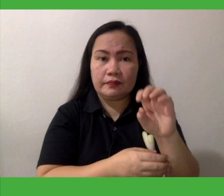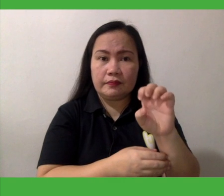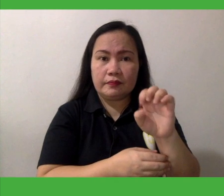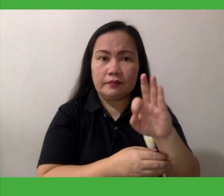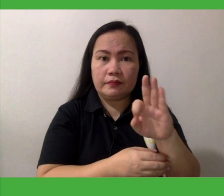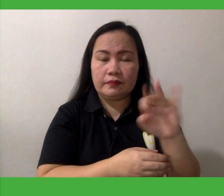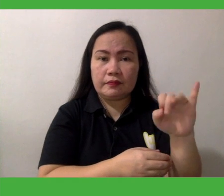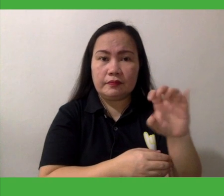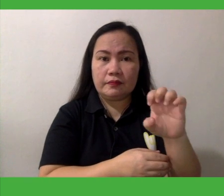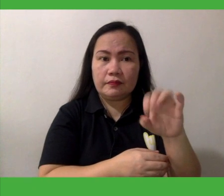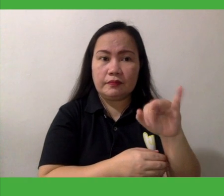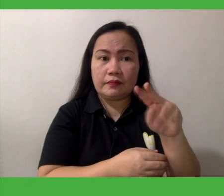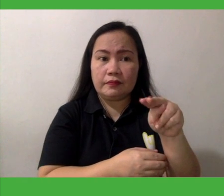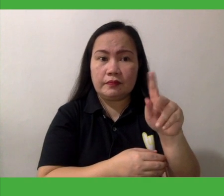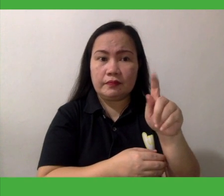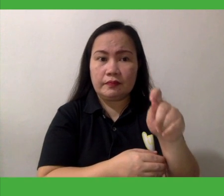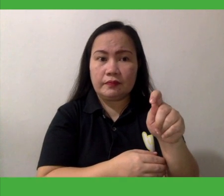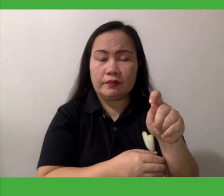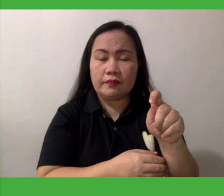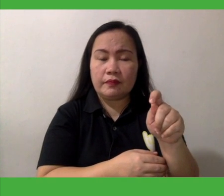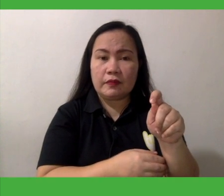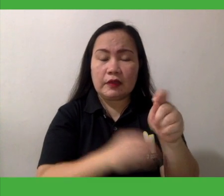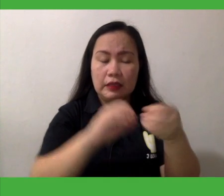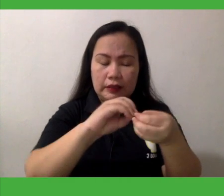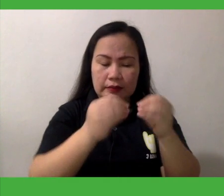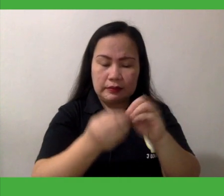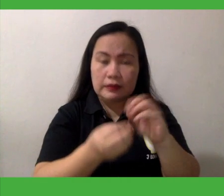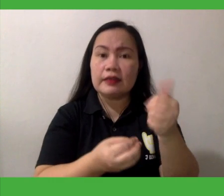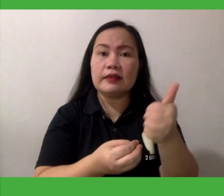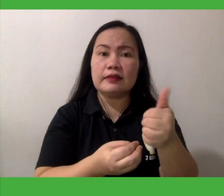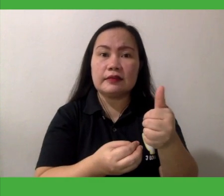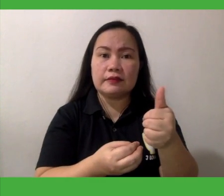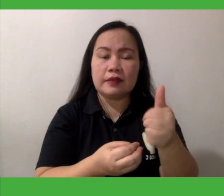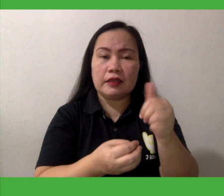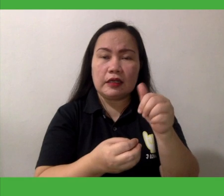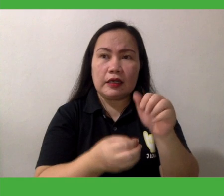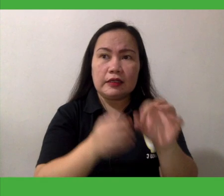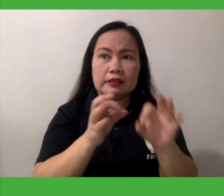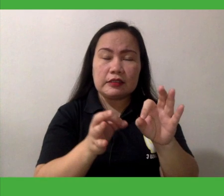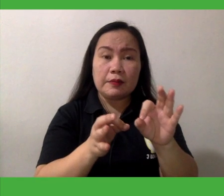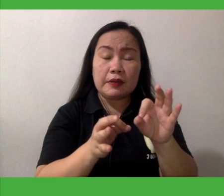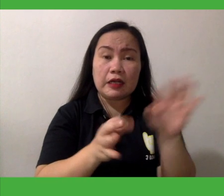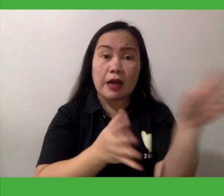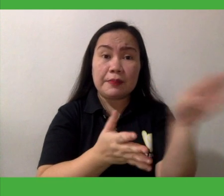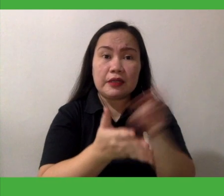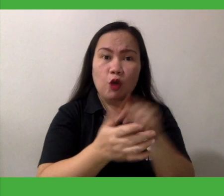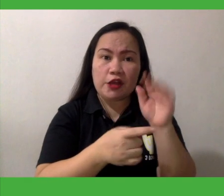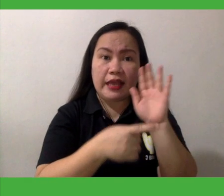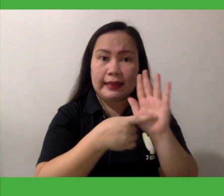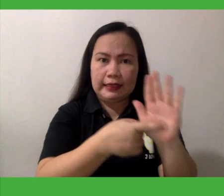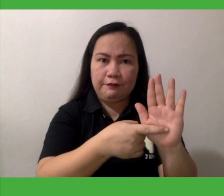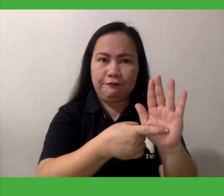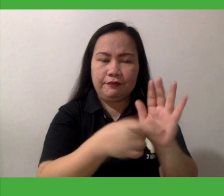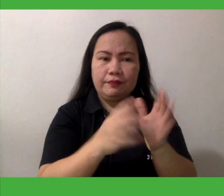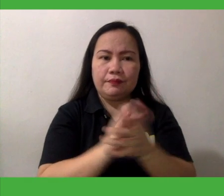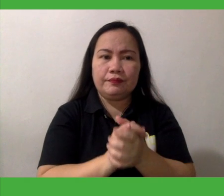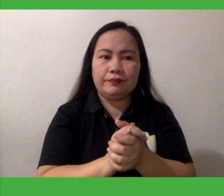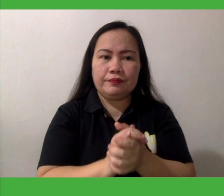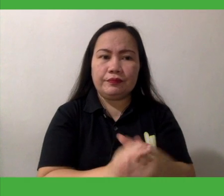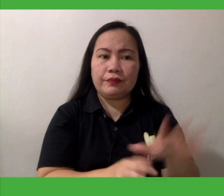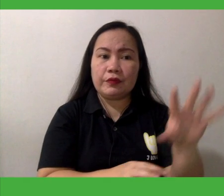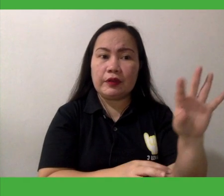ang numerical, if this is negative 10st squared, then your numerical coefficient is also negative.